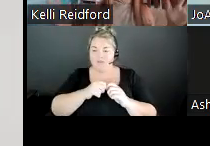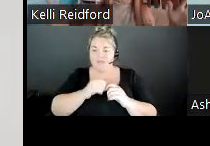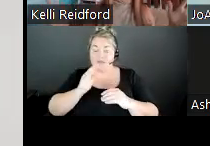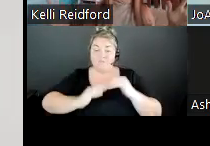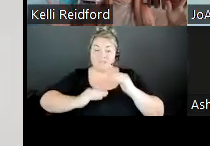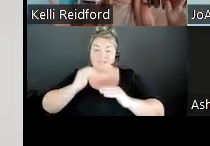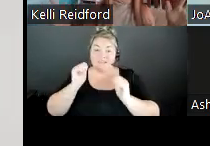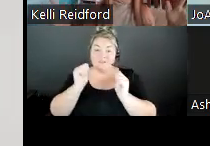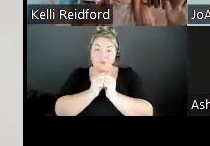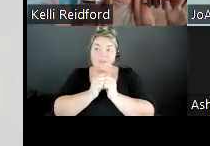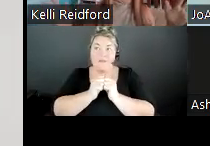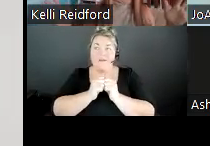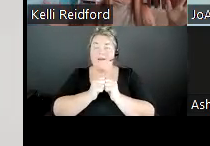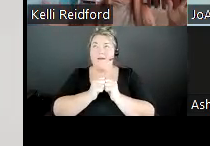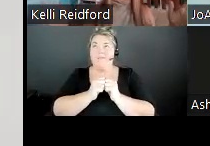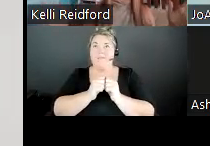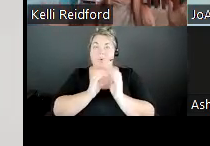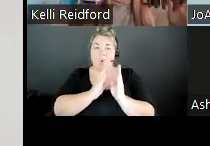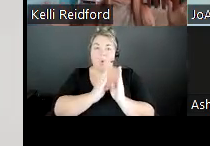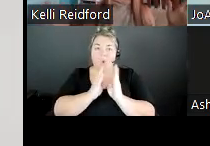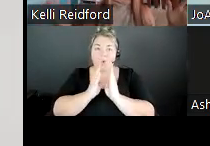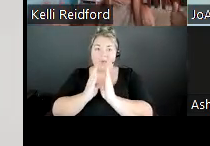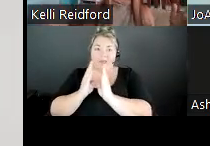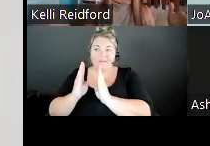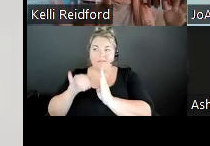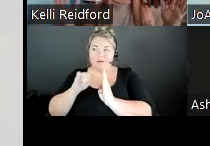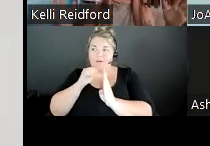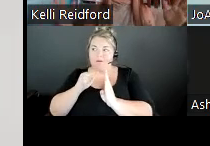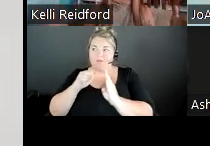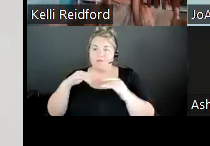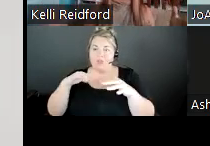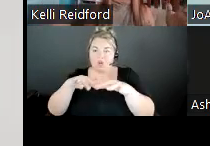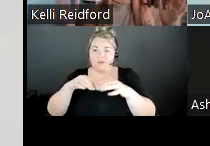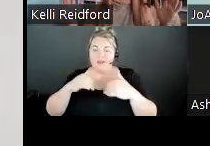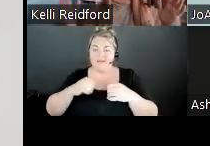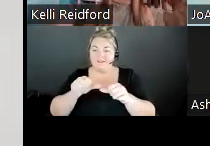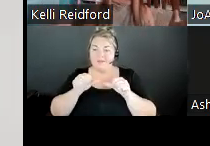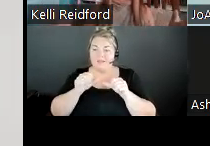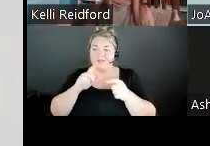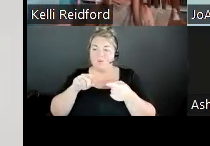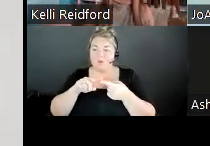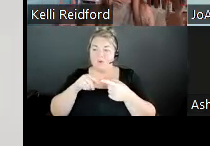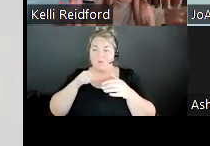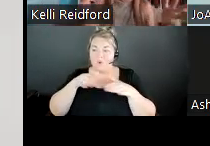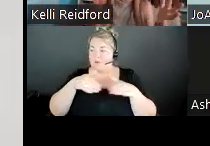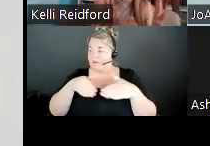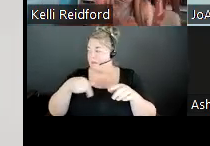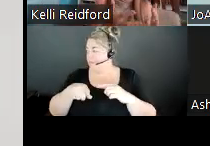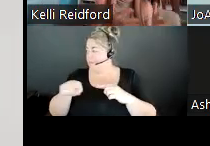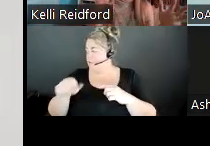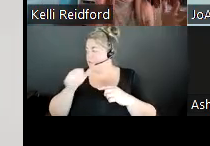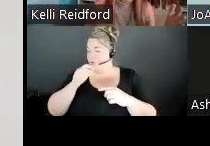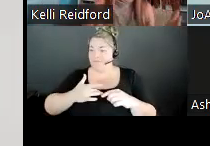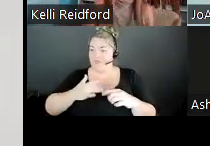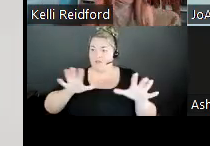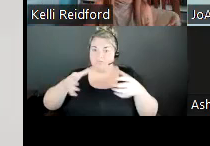buildings with hallways that are uncluttered and have space. So when you're walking down them, you don't feel contained